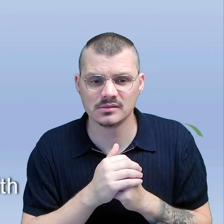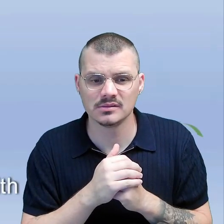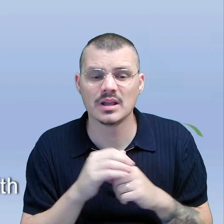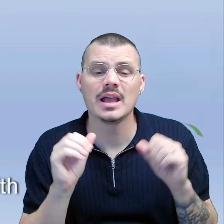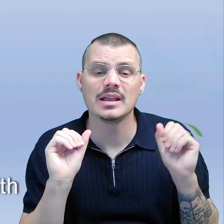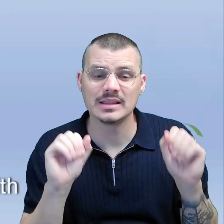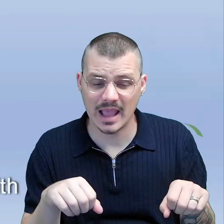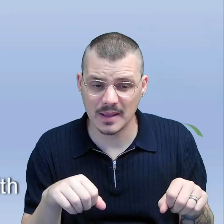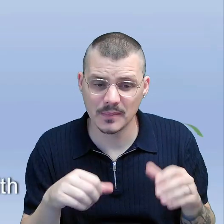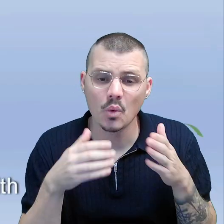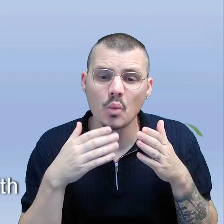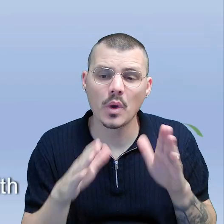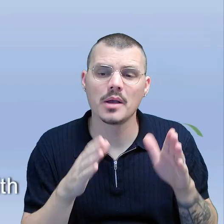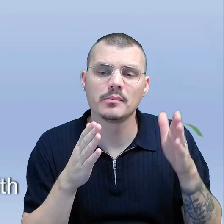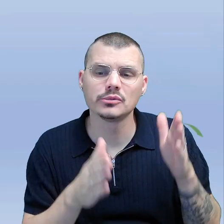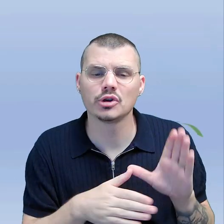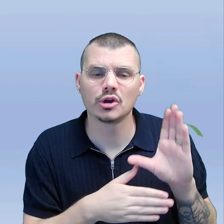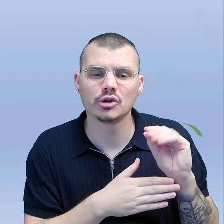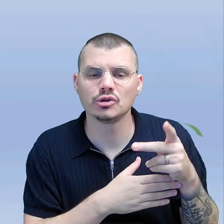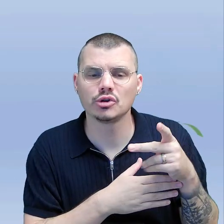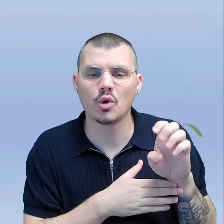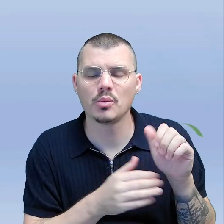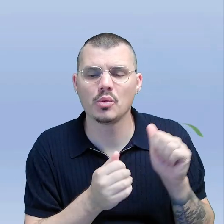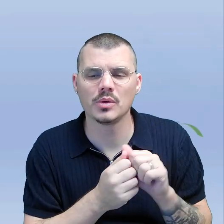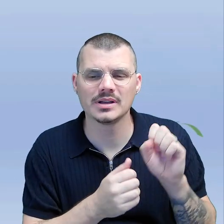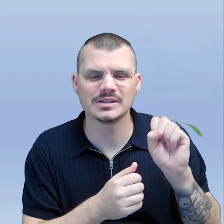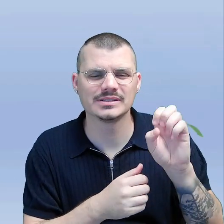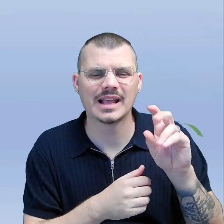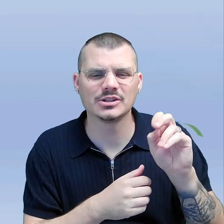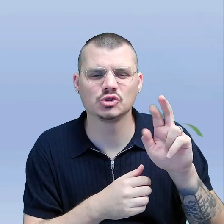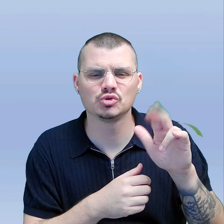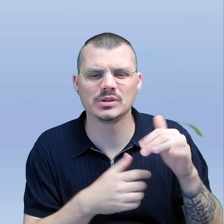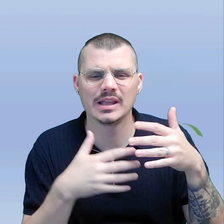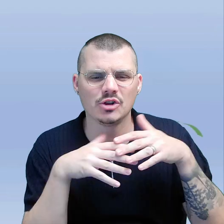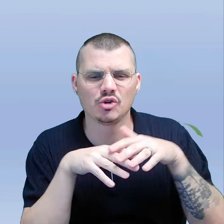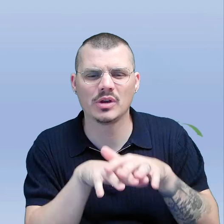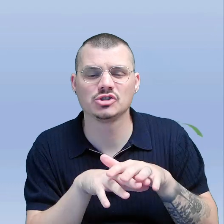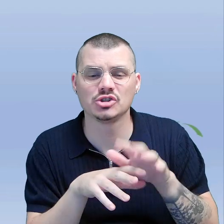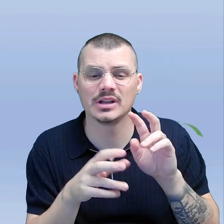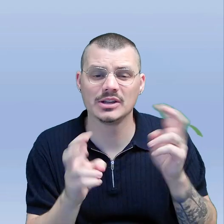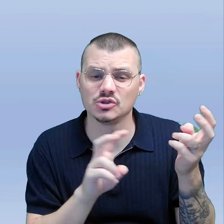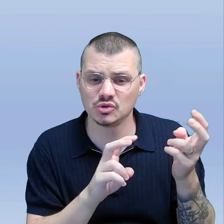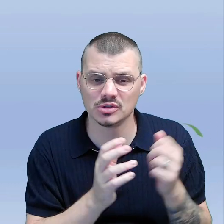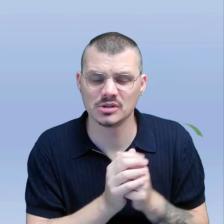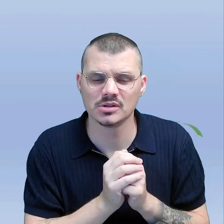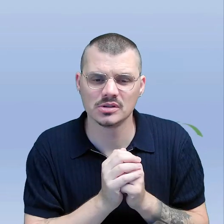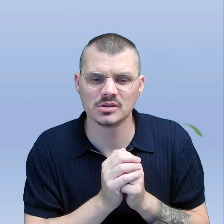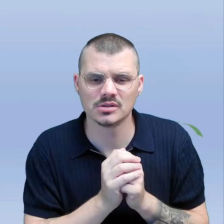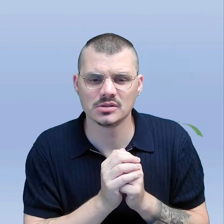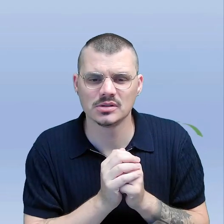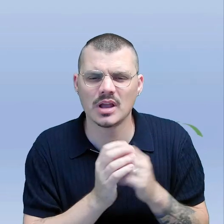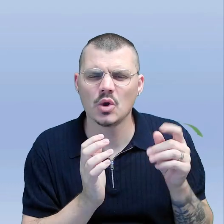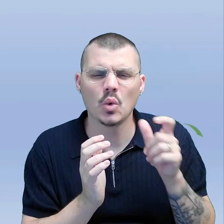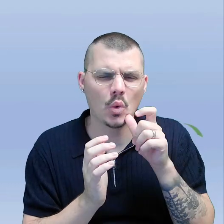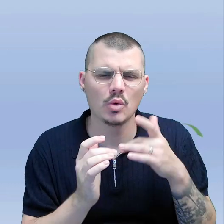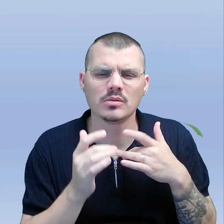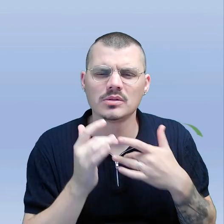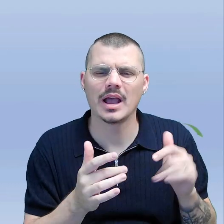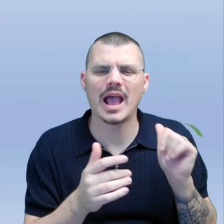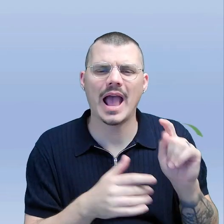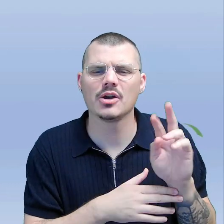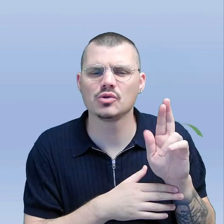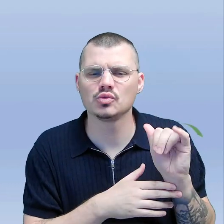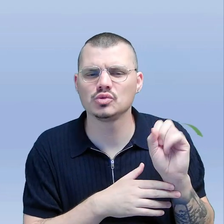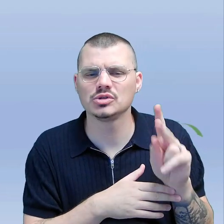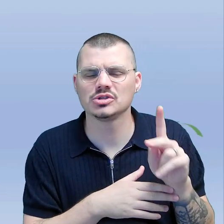It can also be a way a person copes with sensory integration issues. And who are the people at